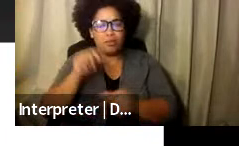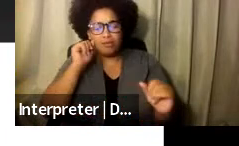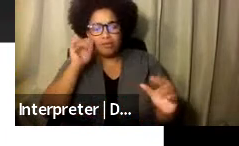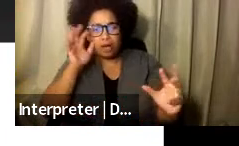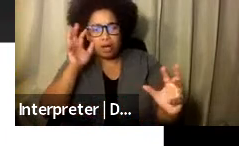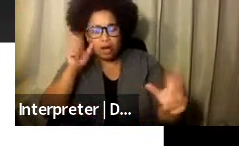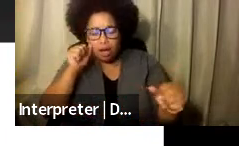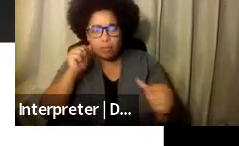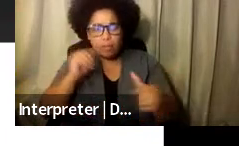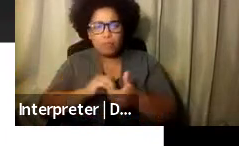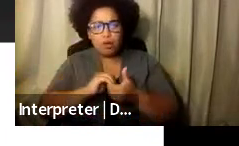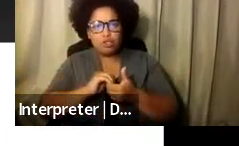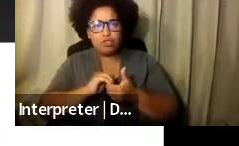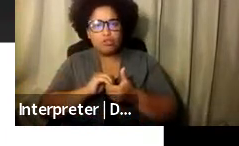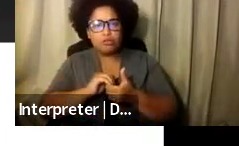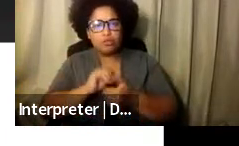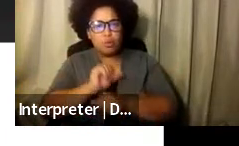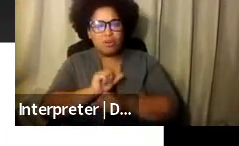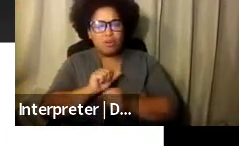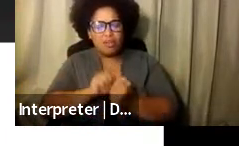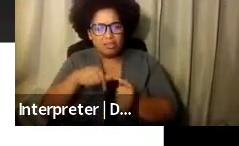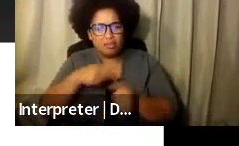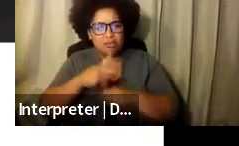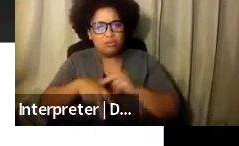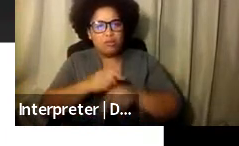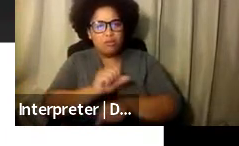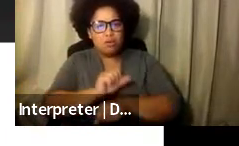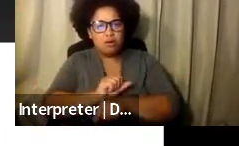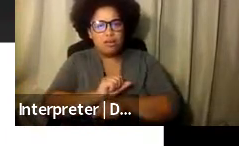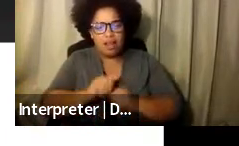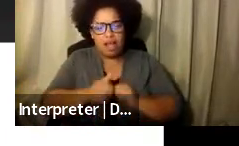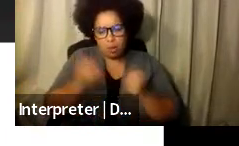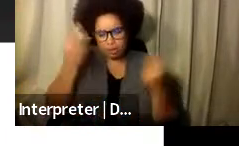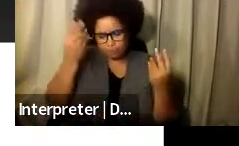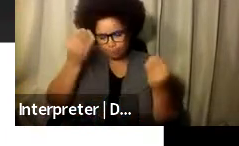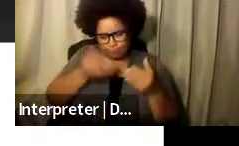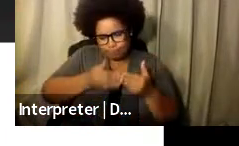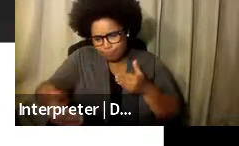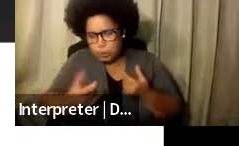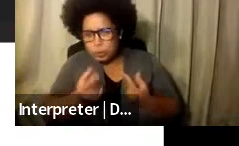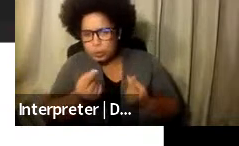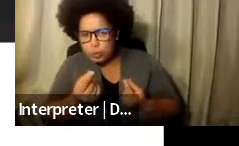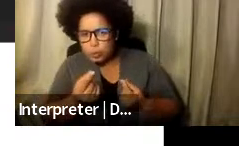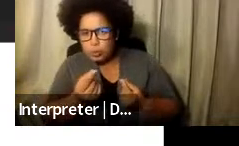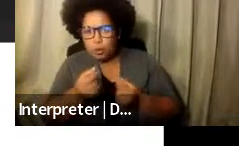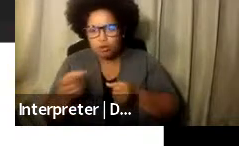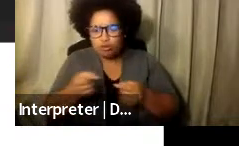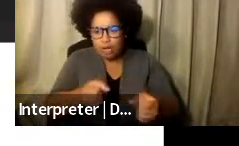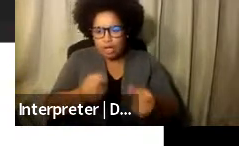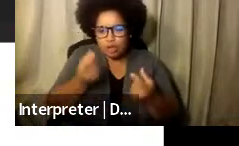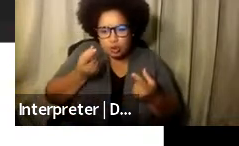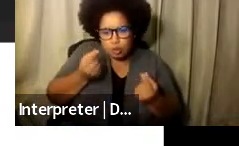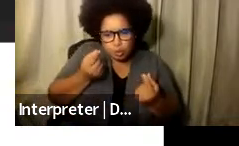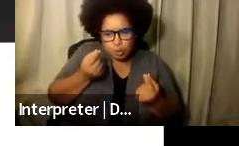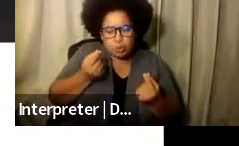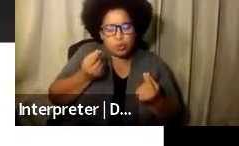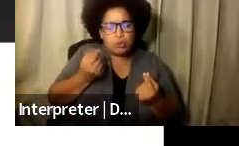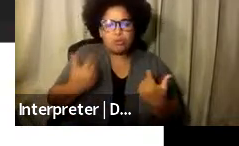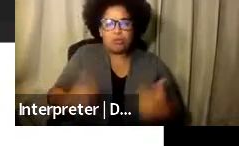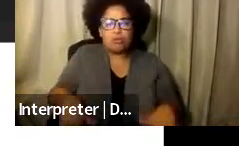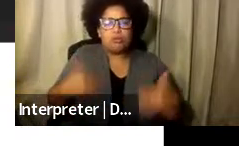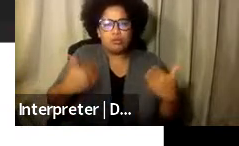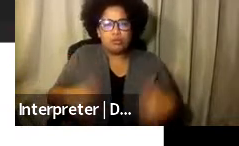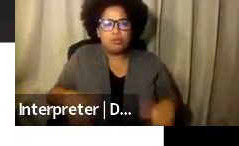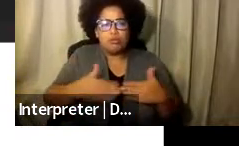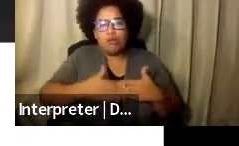that work to help us really think about how we move forward and what our strategy should be for